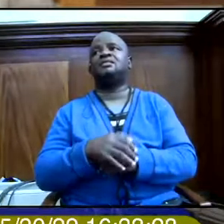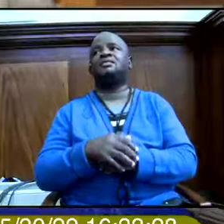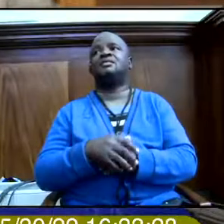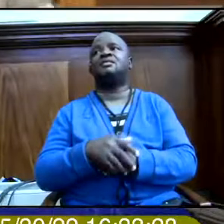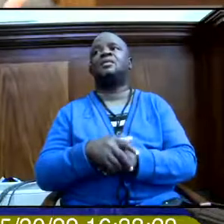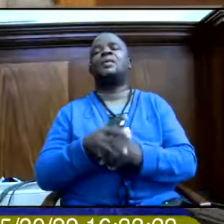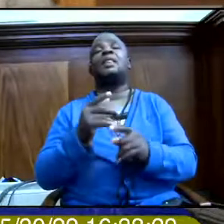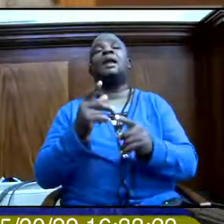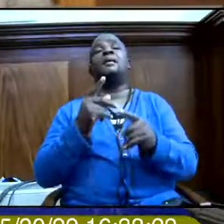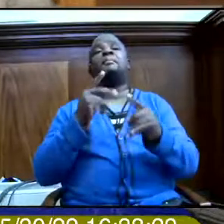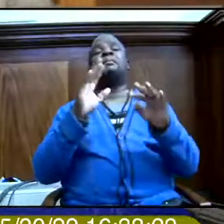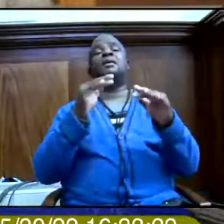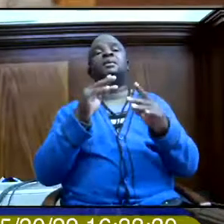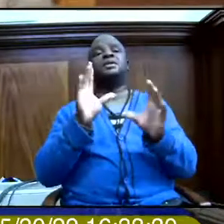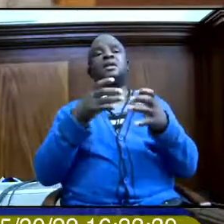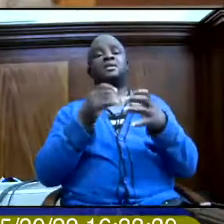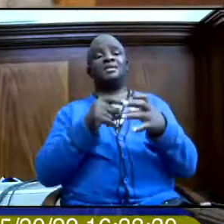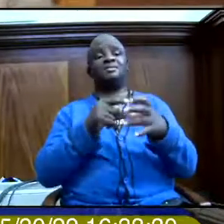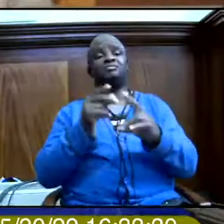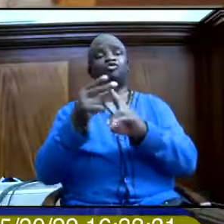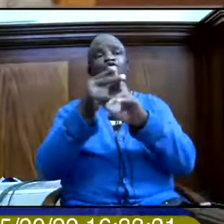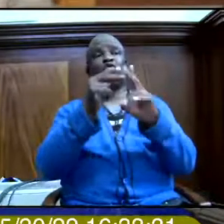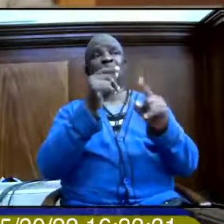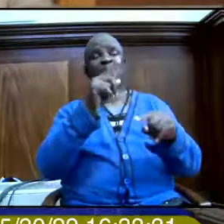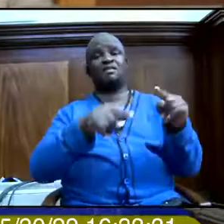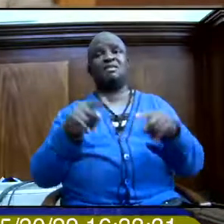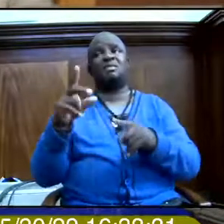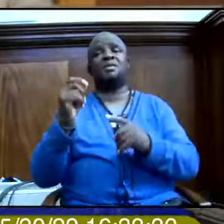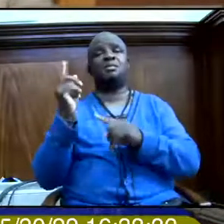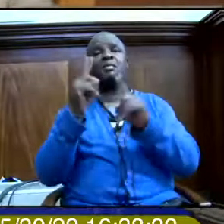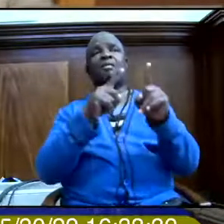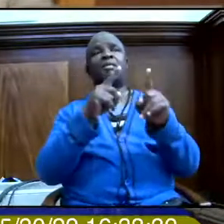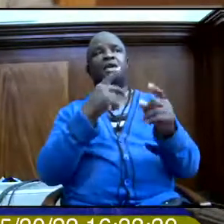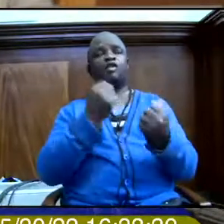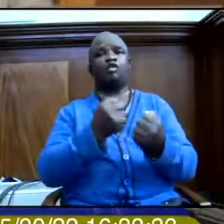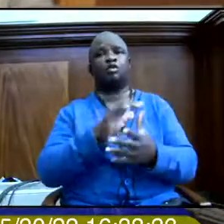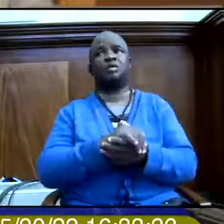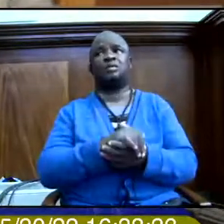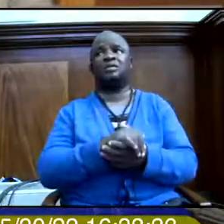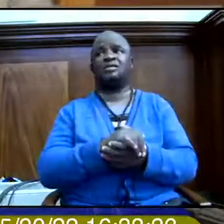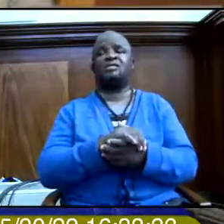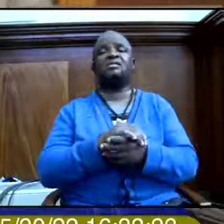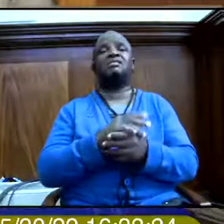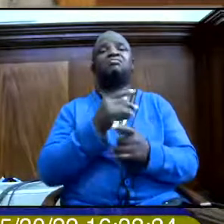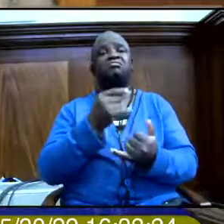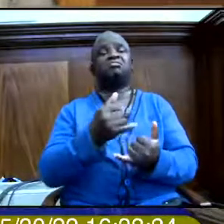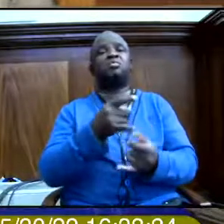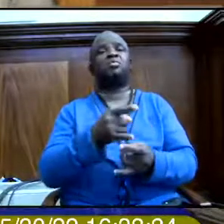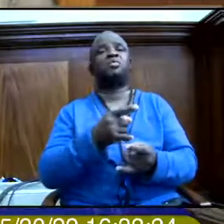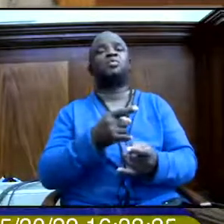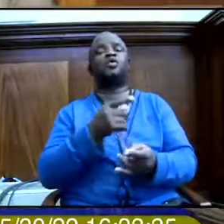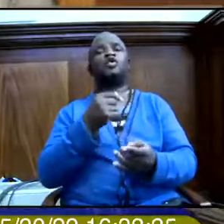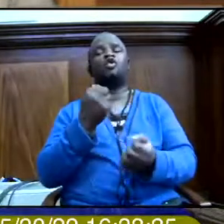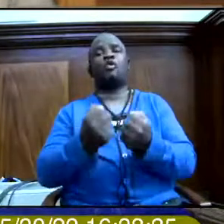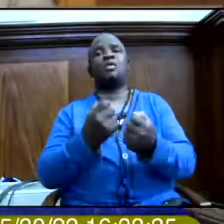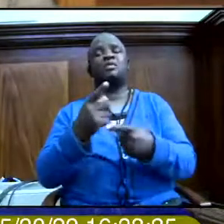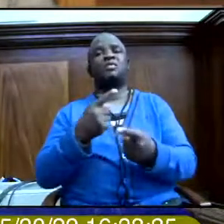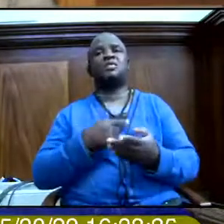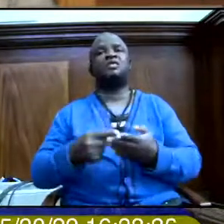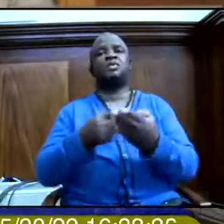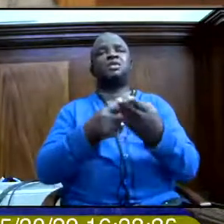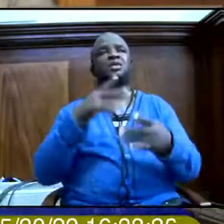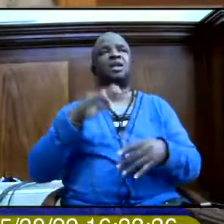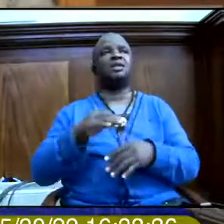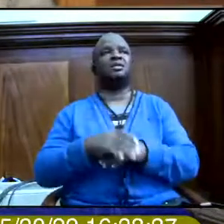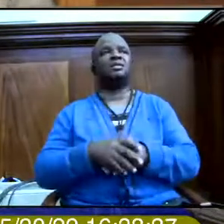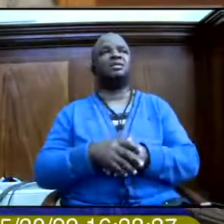now the public sector unions they went to court they went to court to negotiate salaries you don't